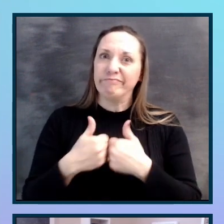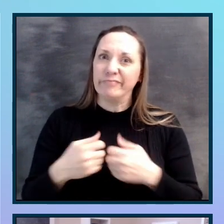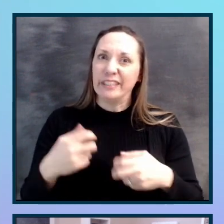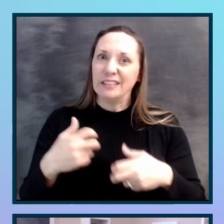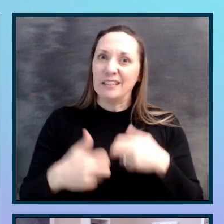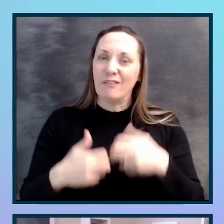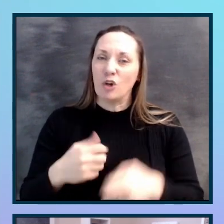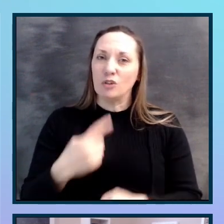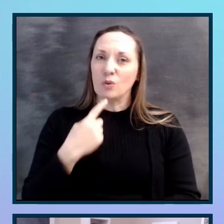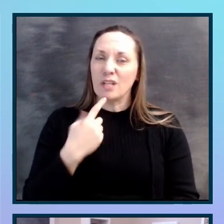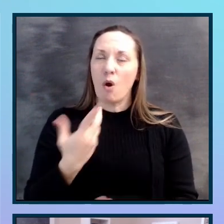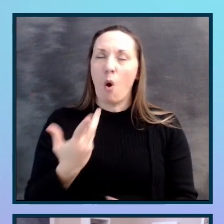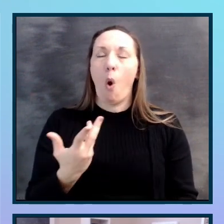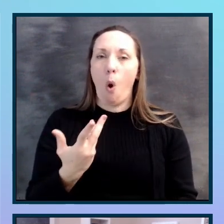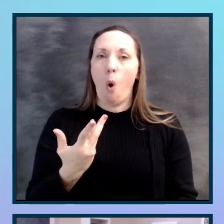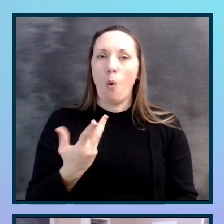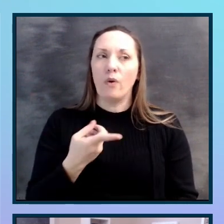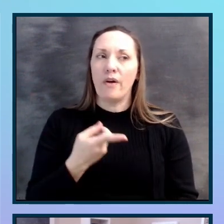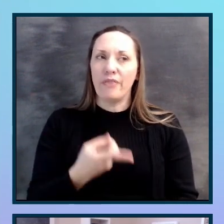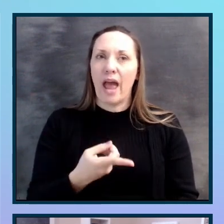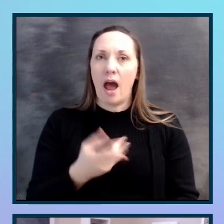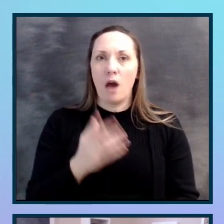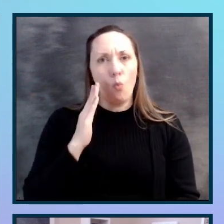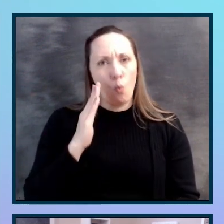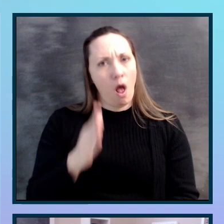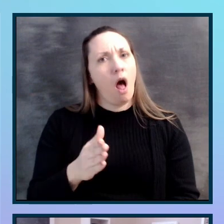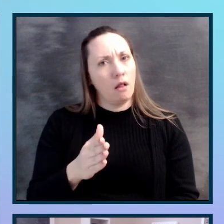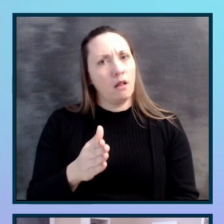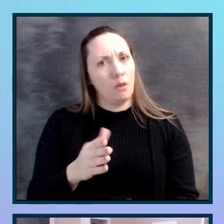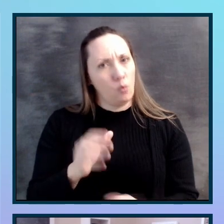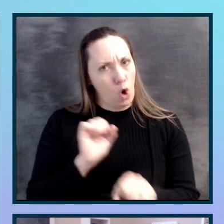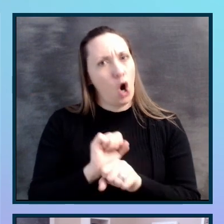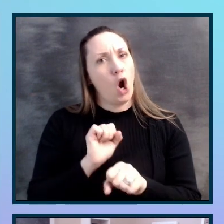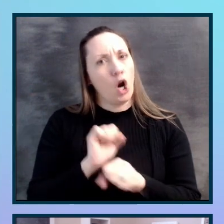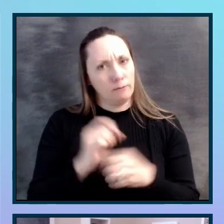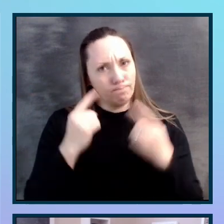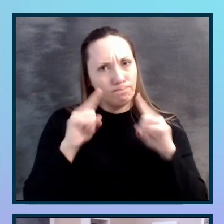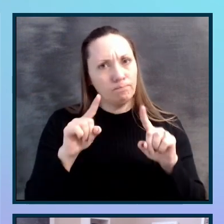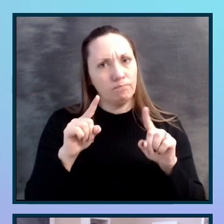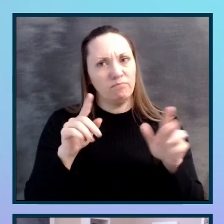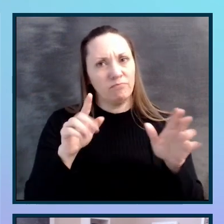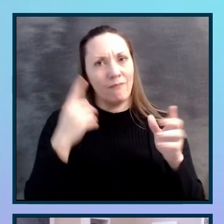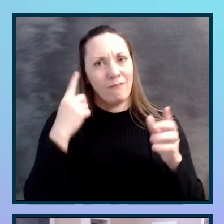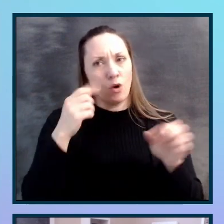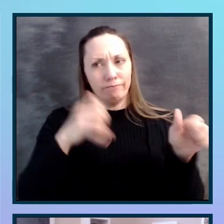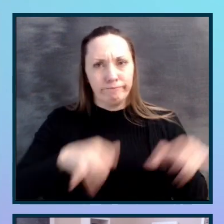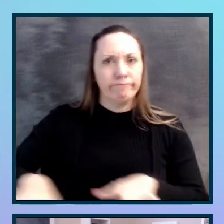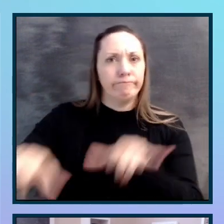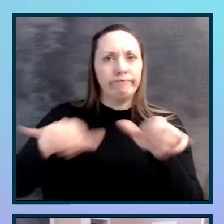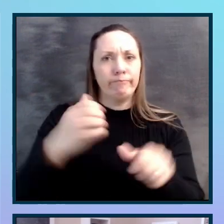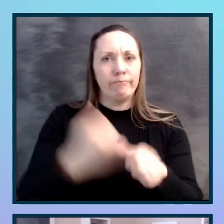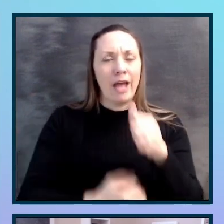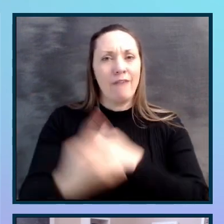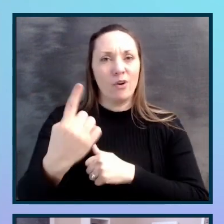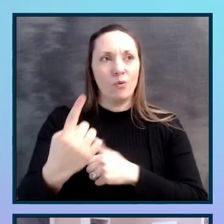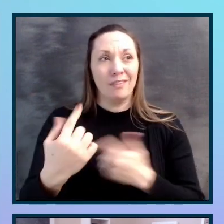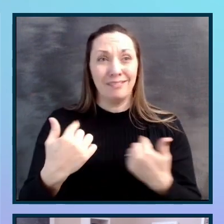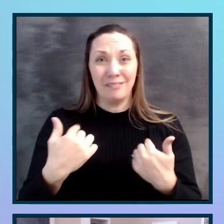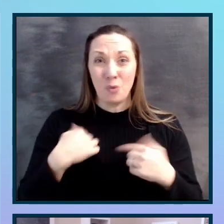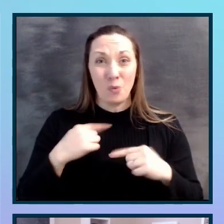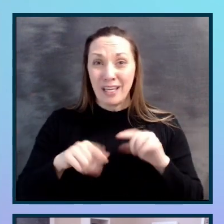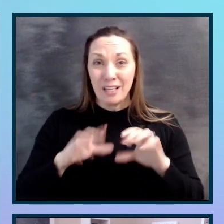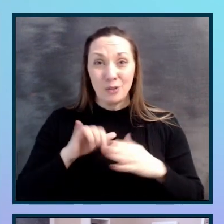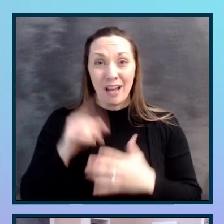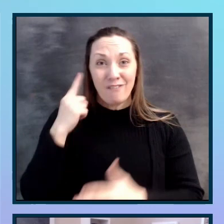say, oh, this thing will absolutely work for everybody. We can't even do that for the